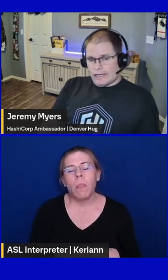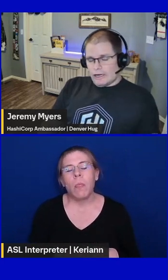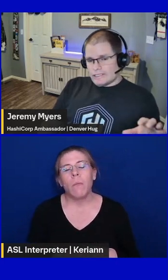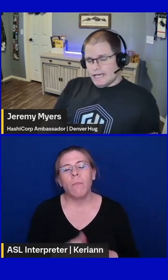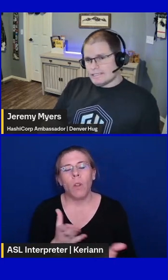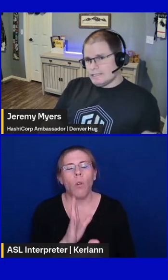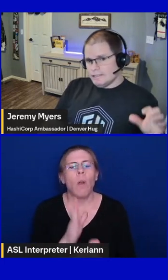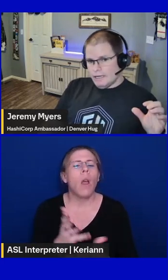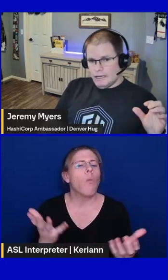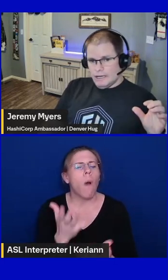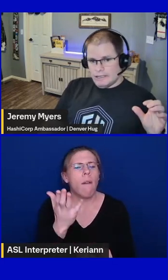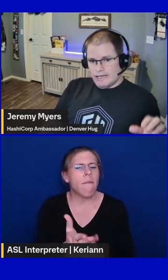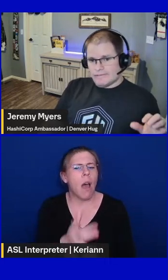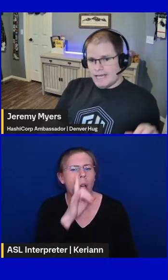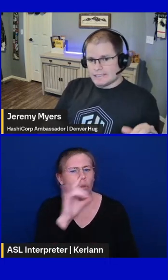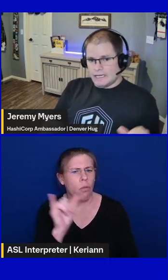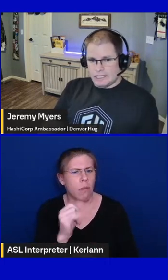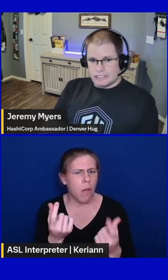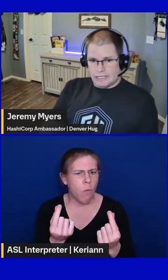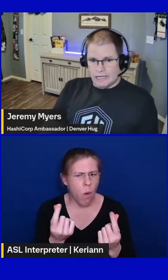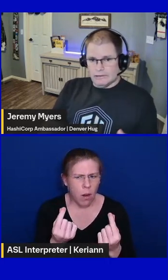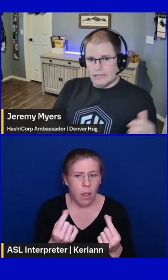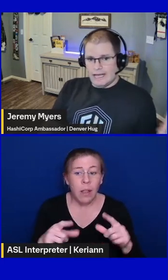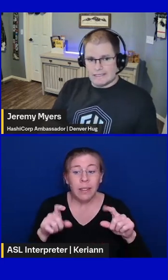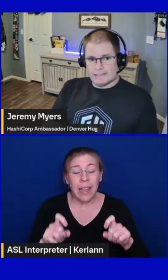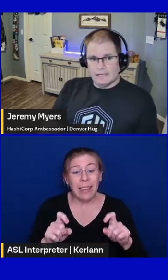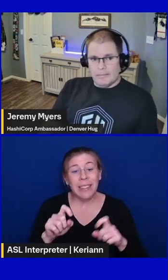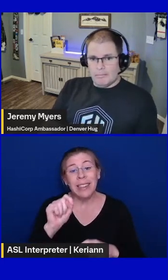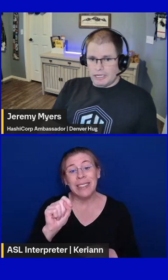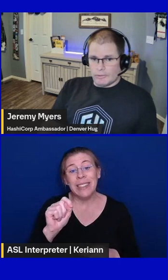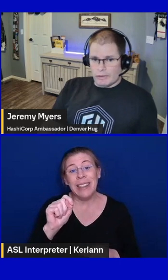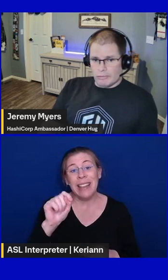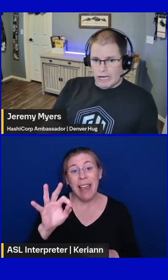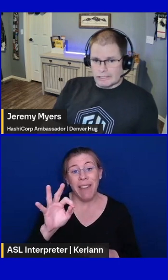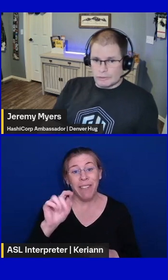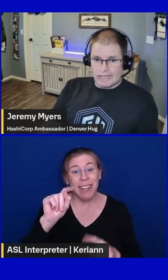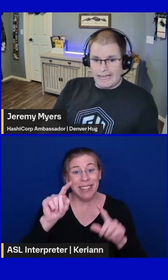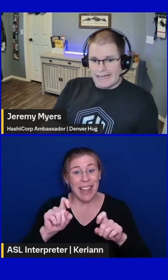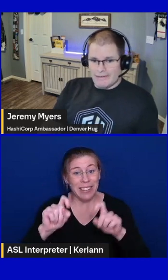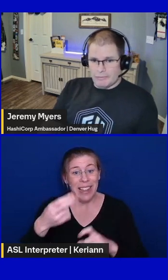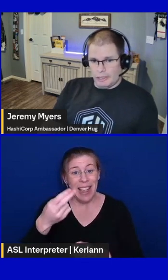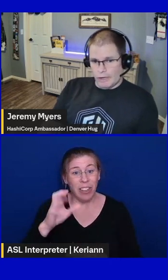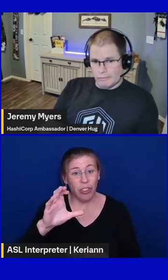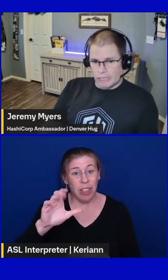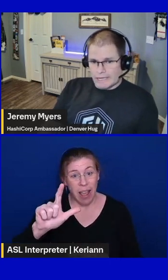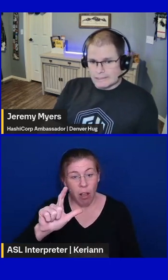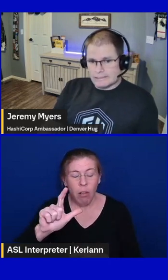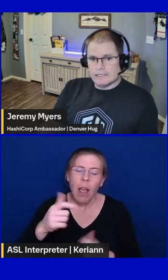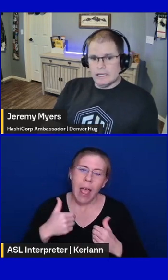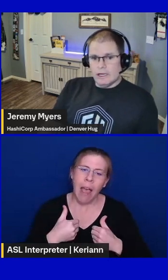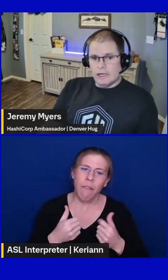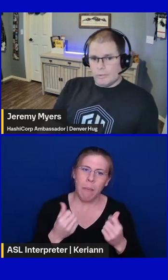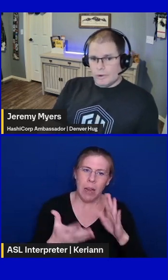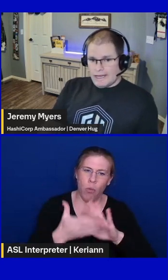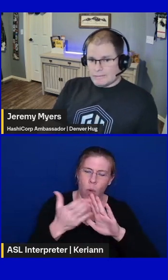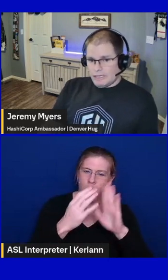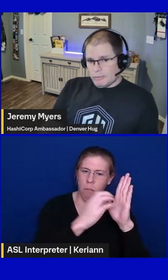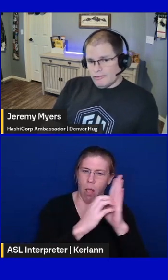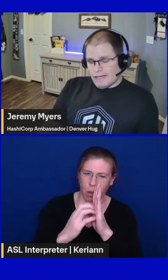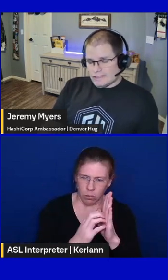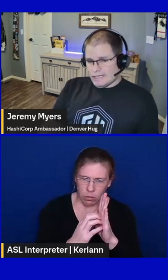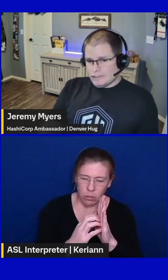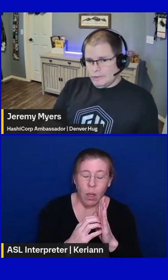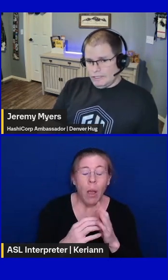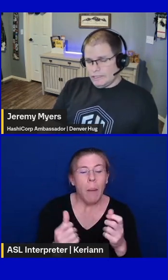does the file look like? Our test, tf-test.hcl has many run blocks or can have many run blocks with as